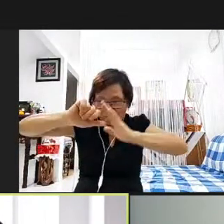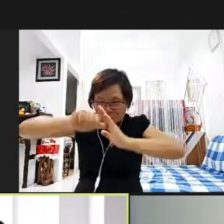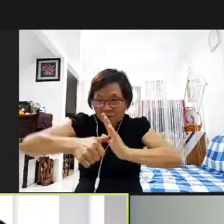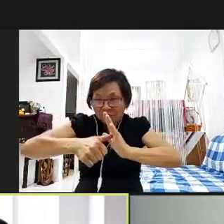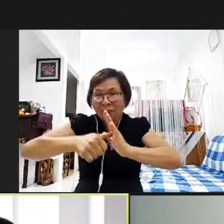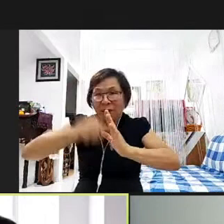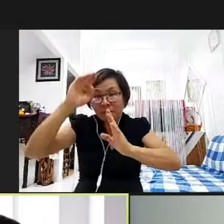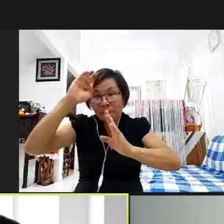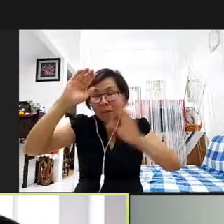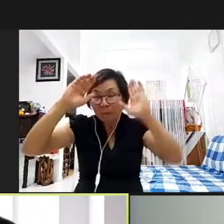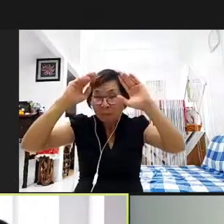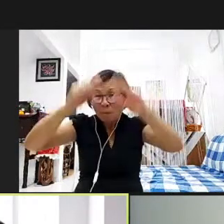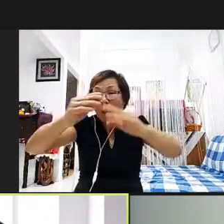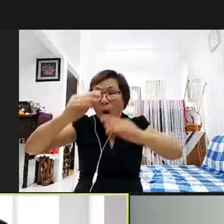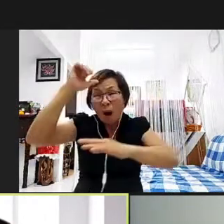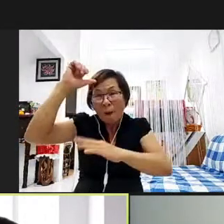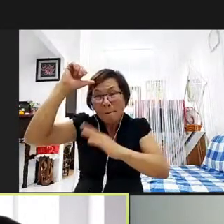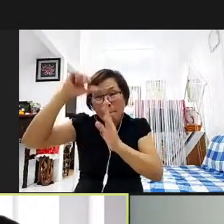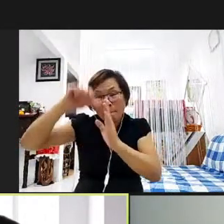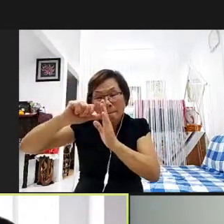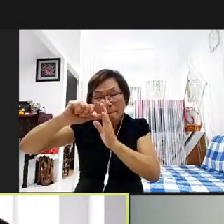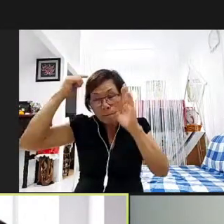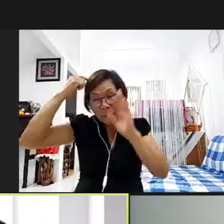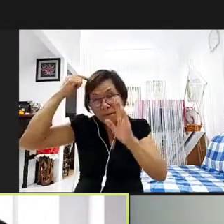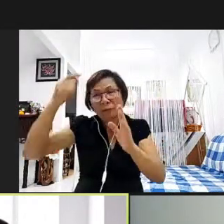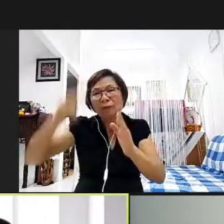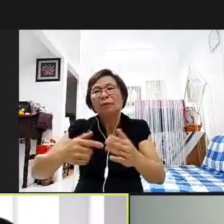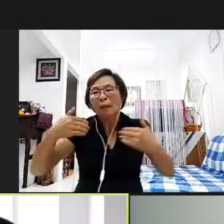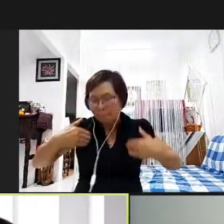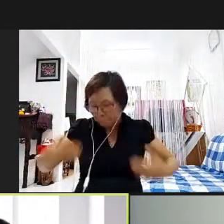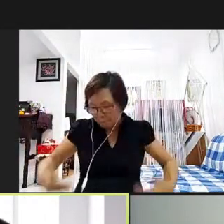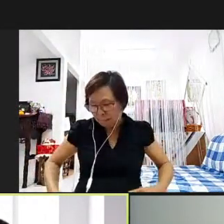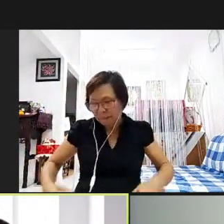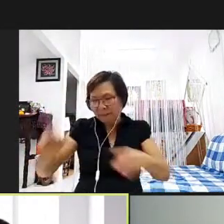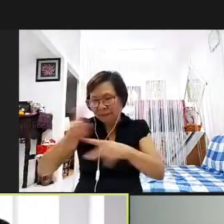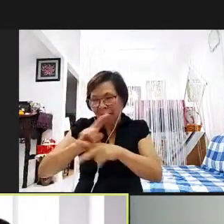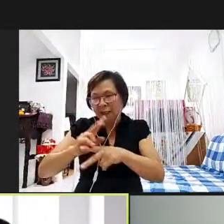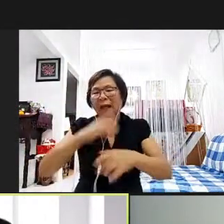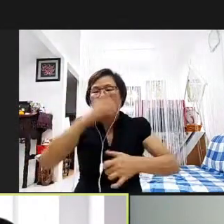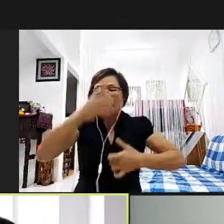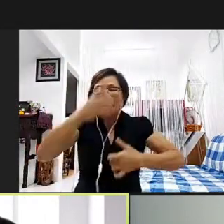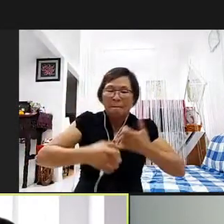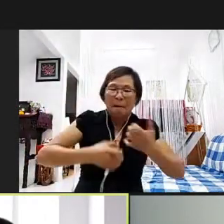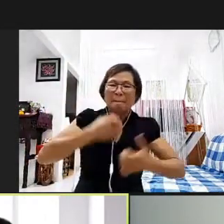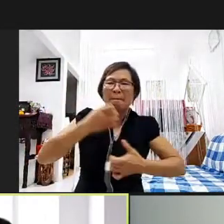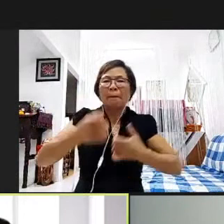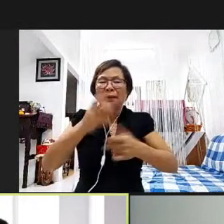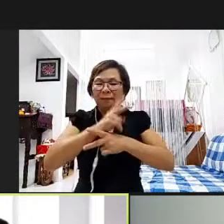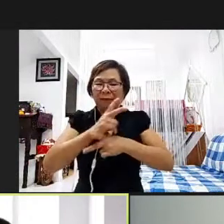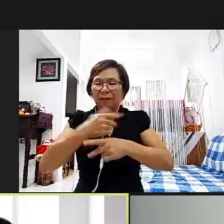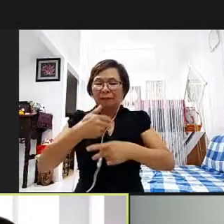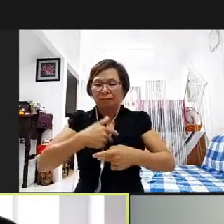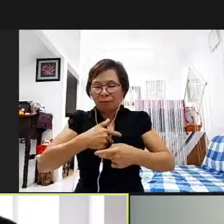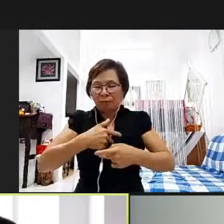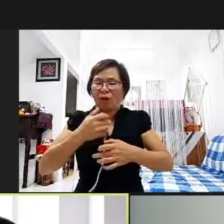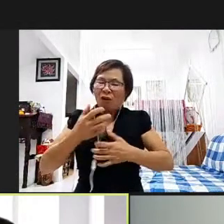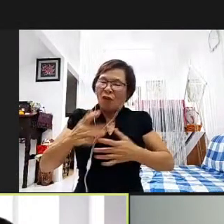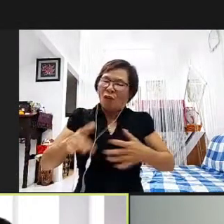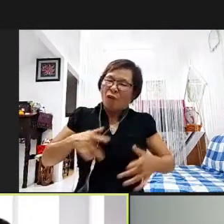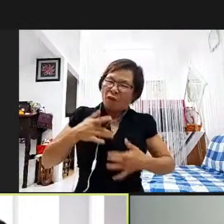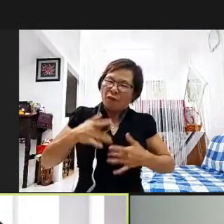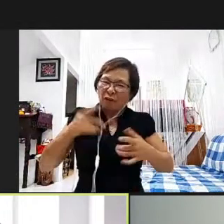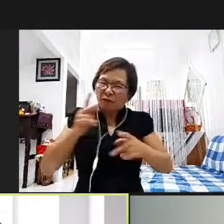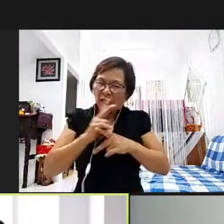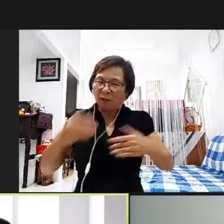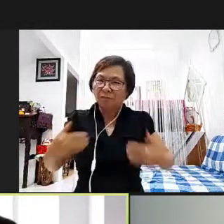Mindfulness is very useful for physical self-care, also for emotional self-care. So before the